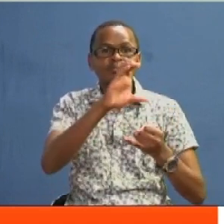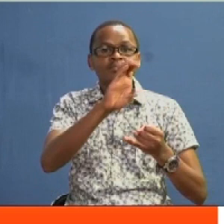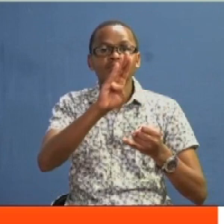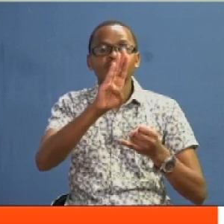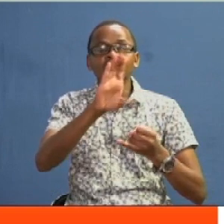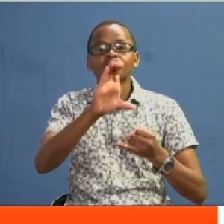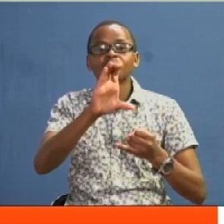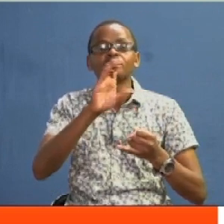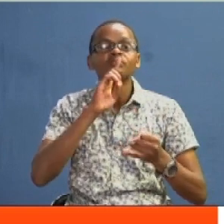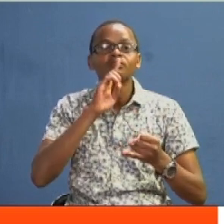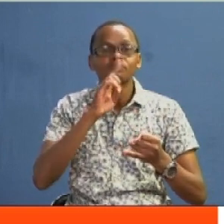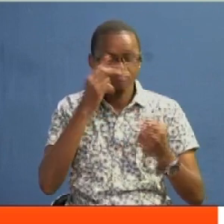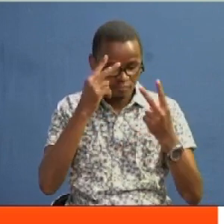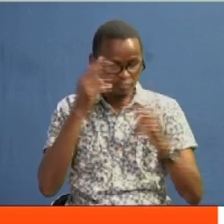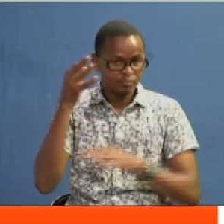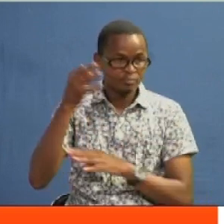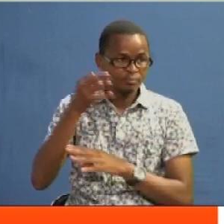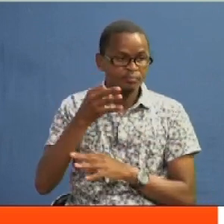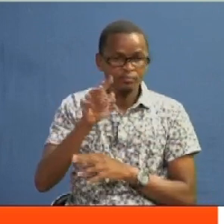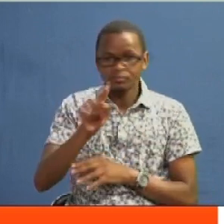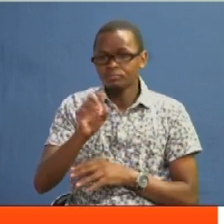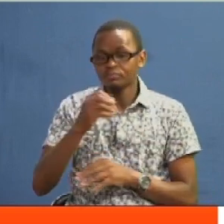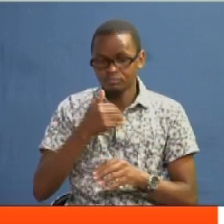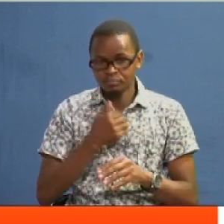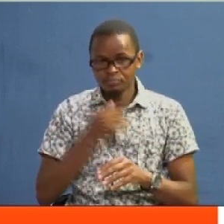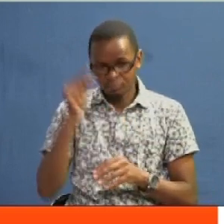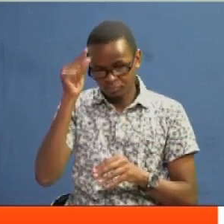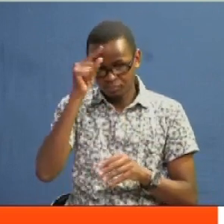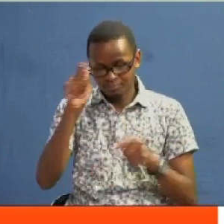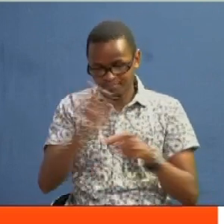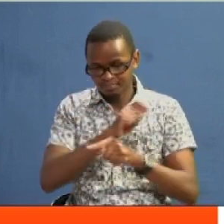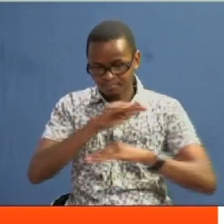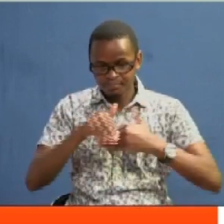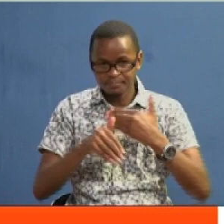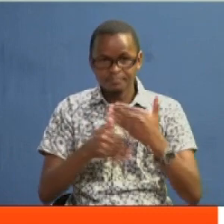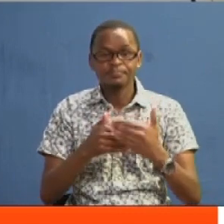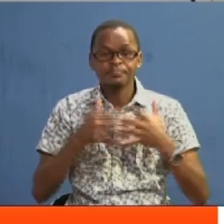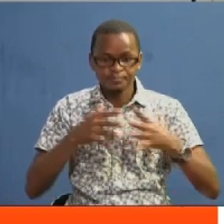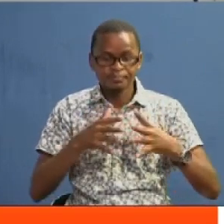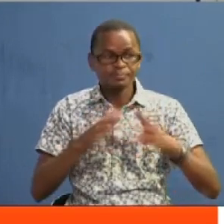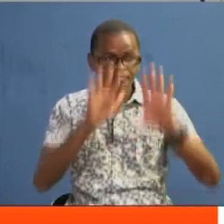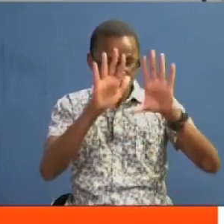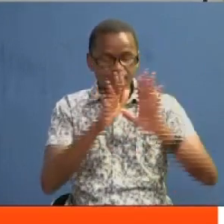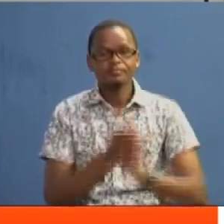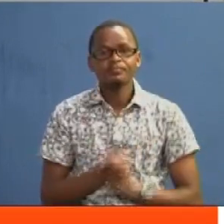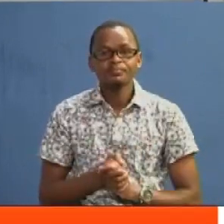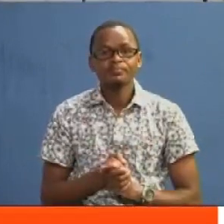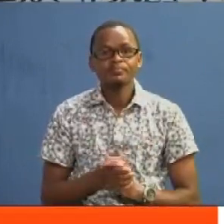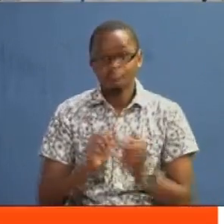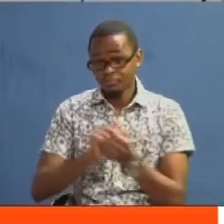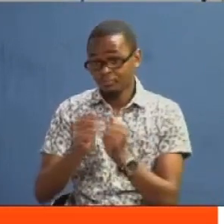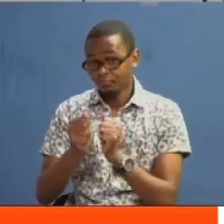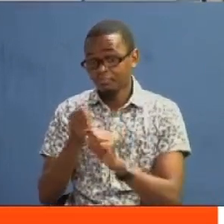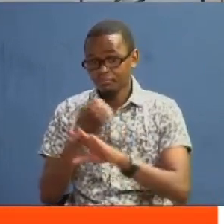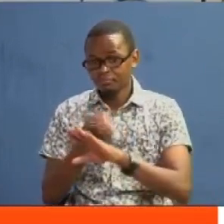curriculum. So we are looking forward to have the government train all the manpower that is necessary. Change is always